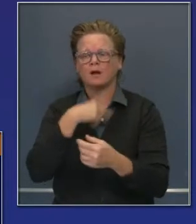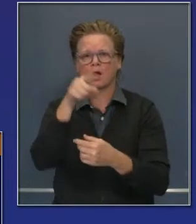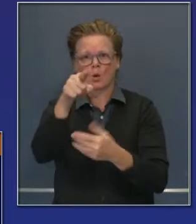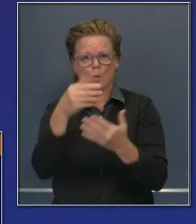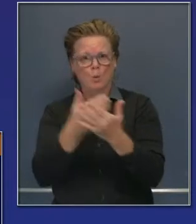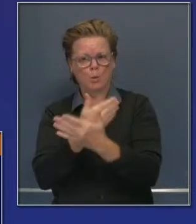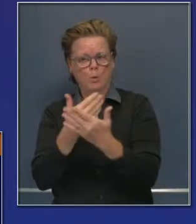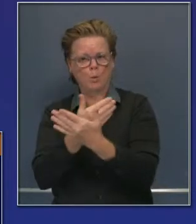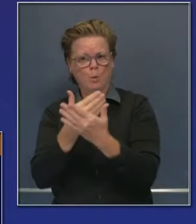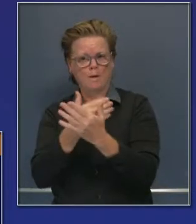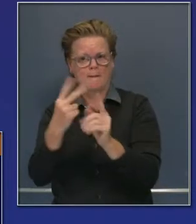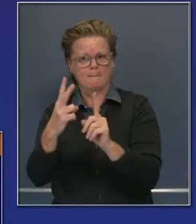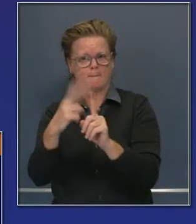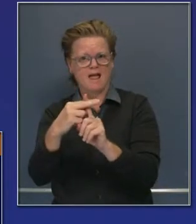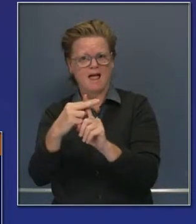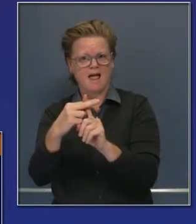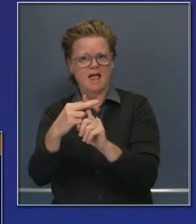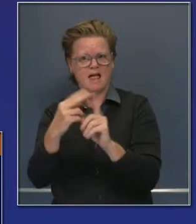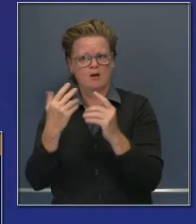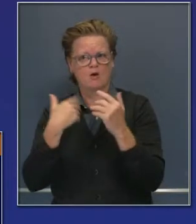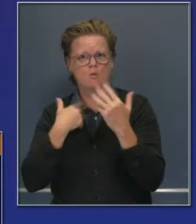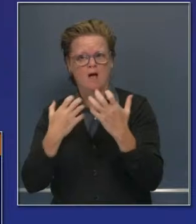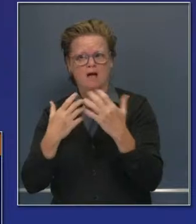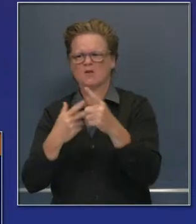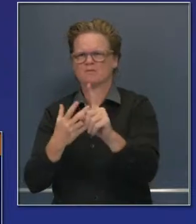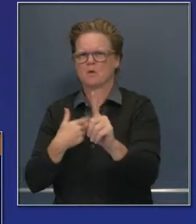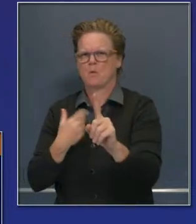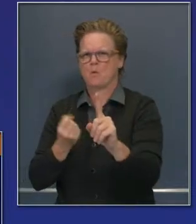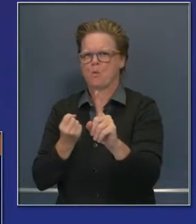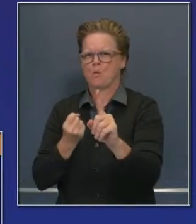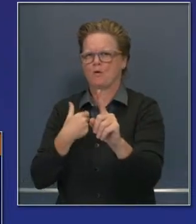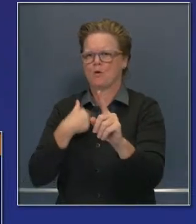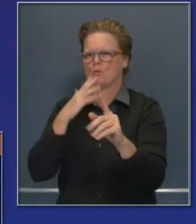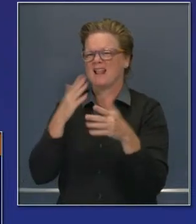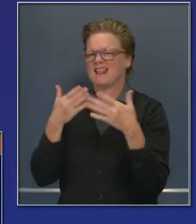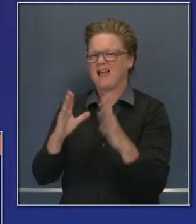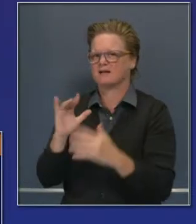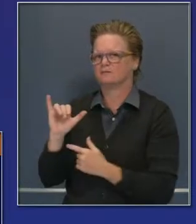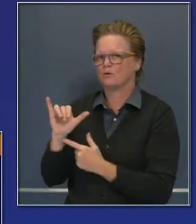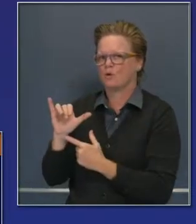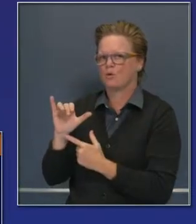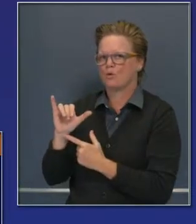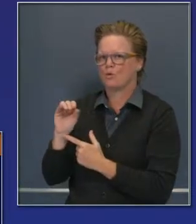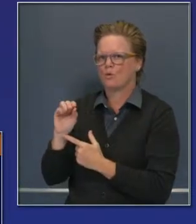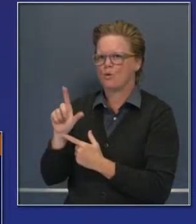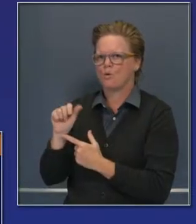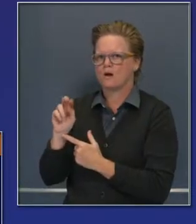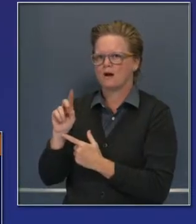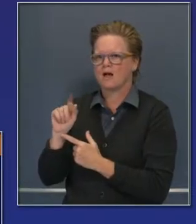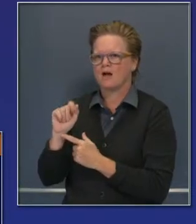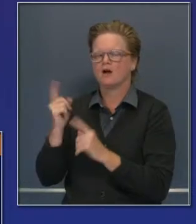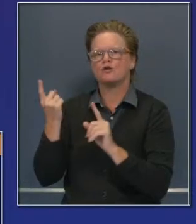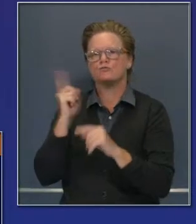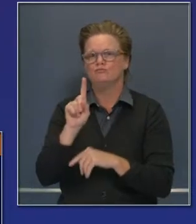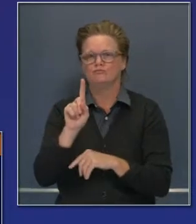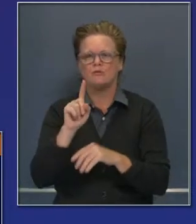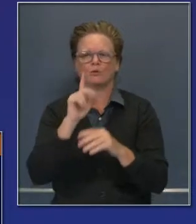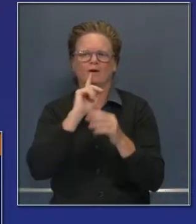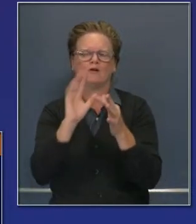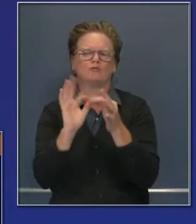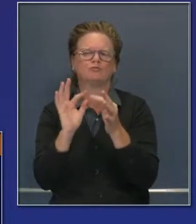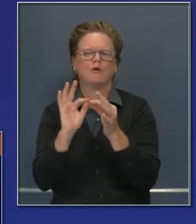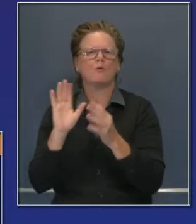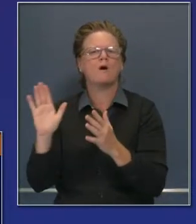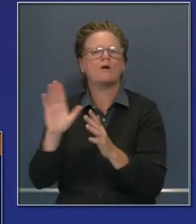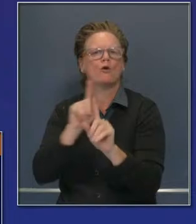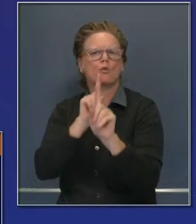co-chair of our task force, Secretary Richardson, to come up and talk a little bit more about her team's efforts, her recommendations, and what her expectations